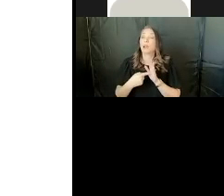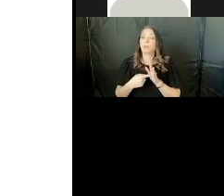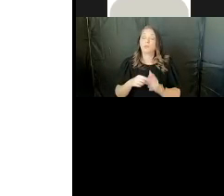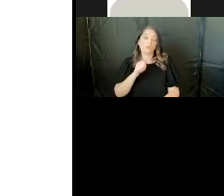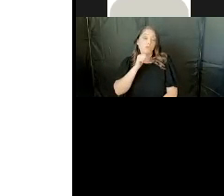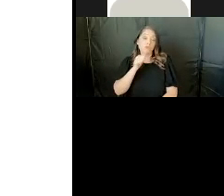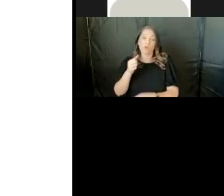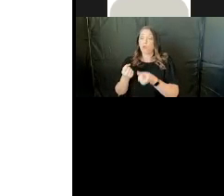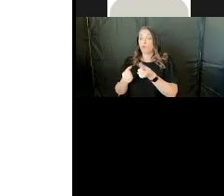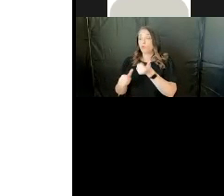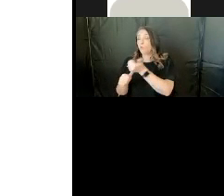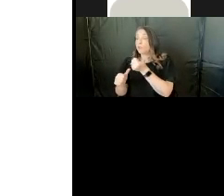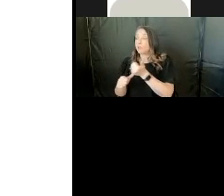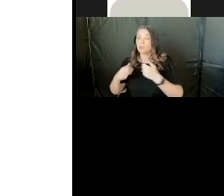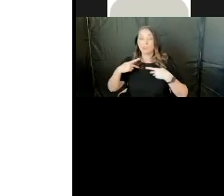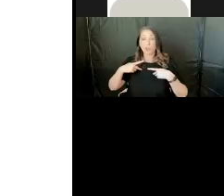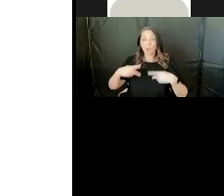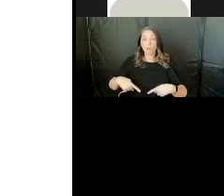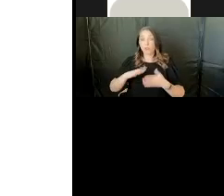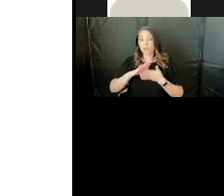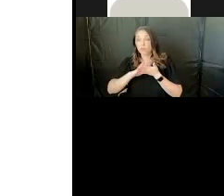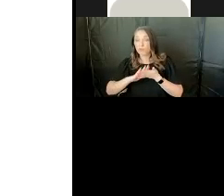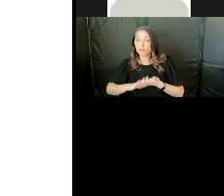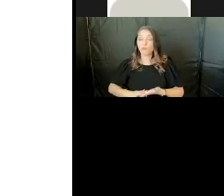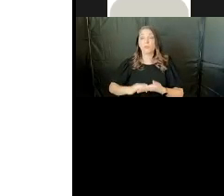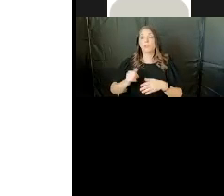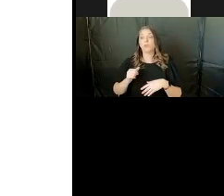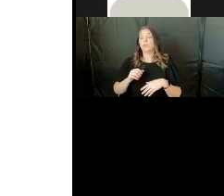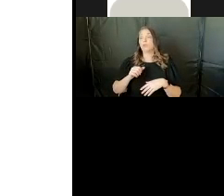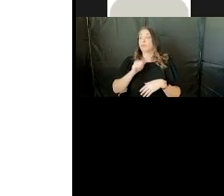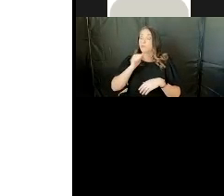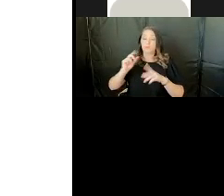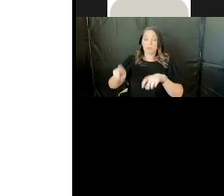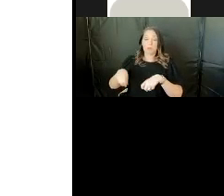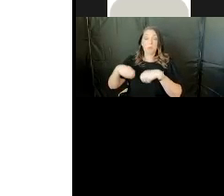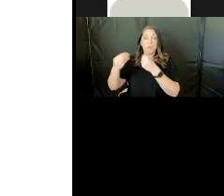assist in personal hygiene or in the provision of food, clothing, or shelter.